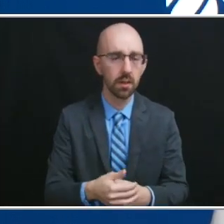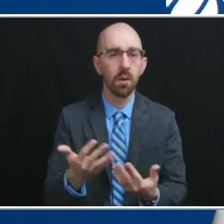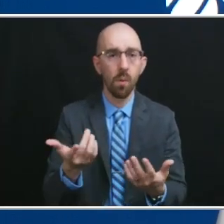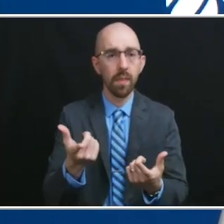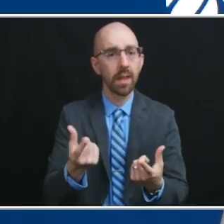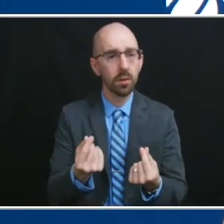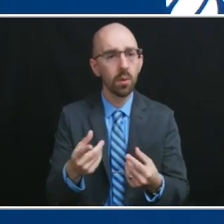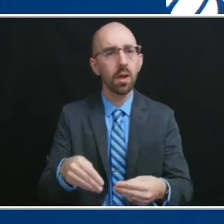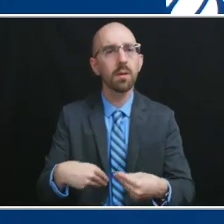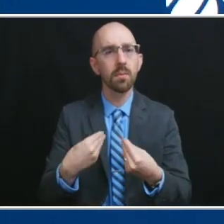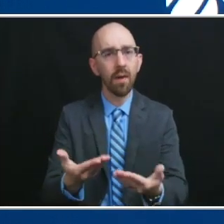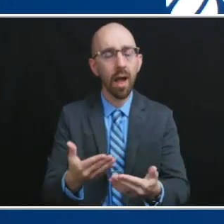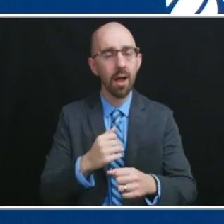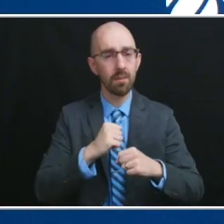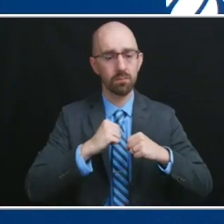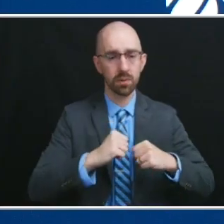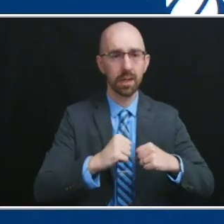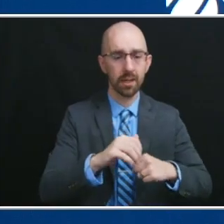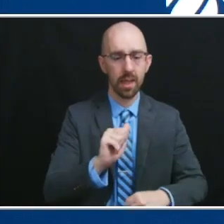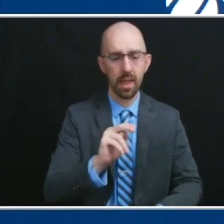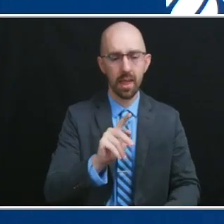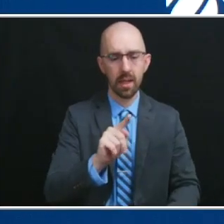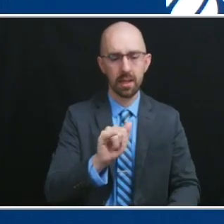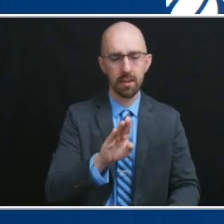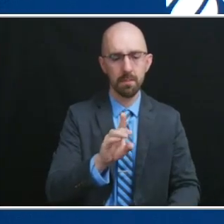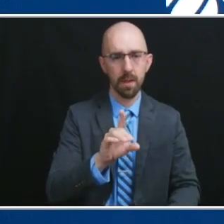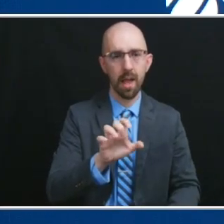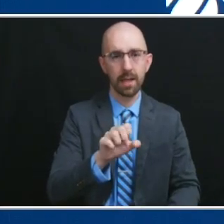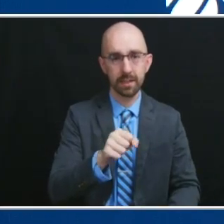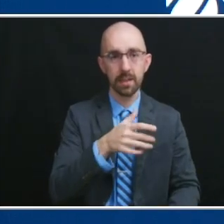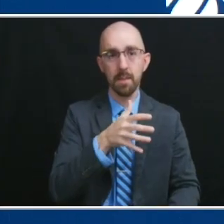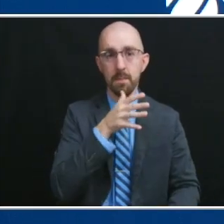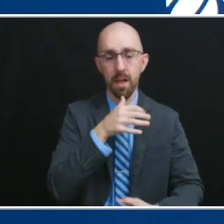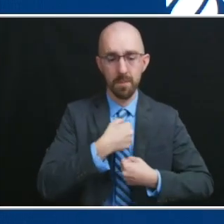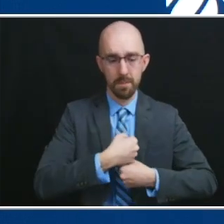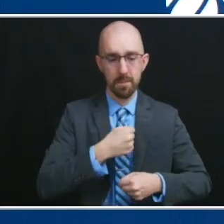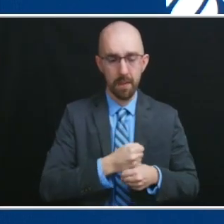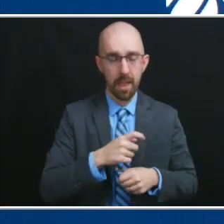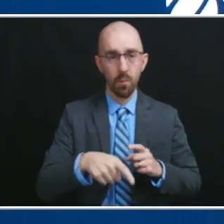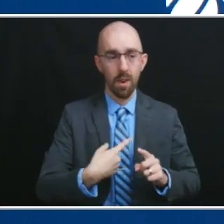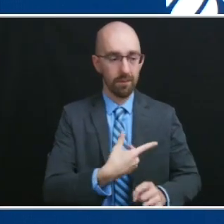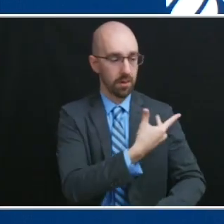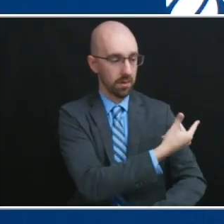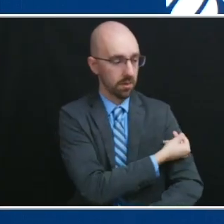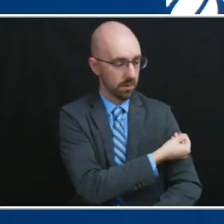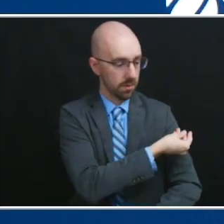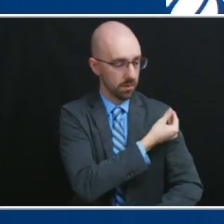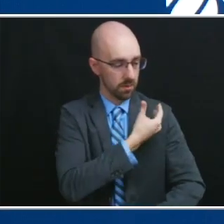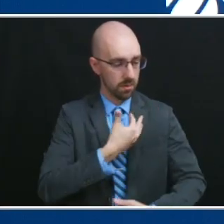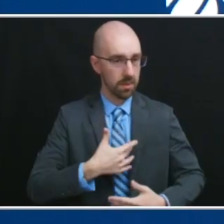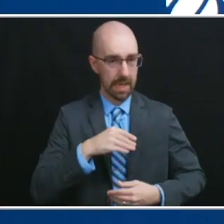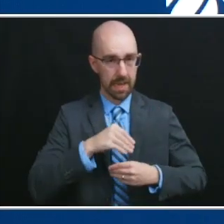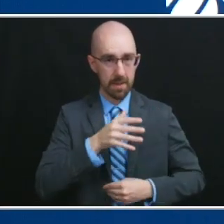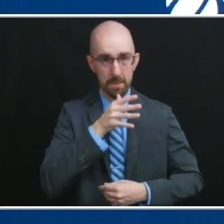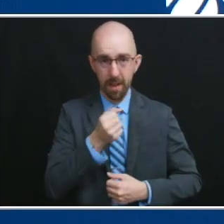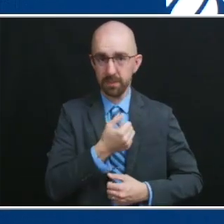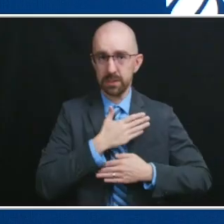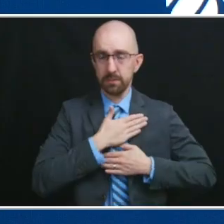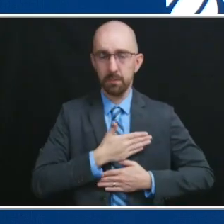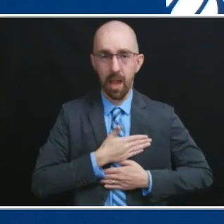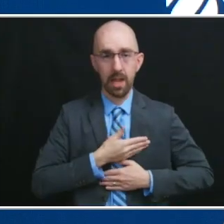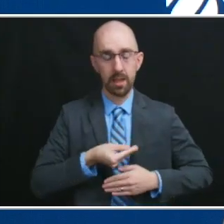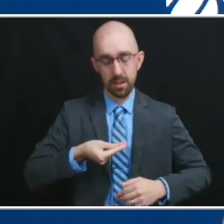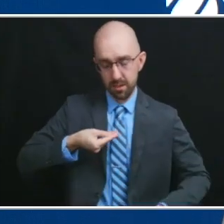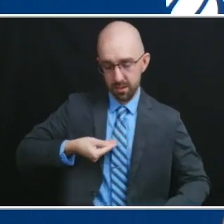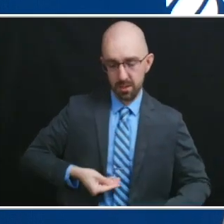provide protective antibodies that the moms make when they get vaccinated. Those antibodies then are transferred through the bloodstream and